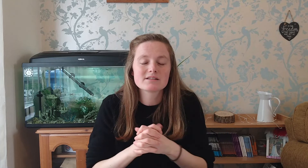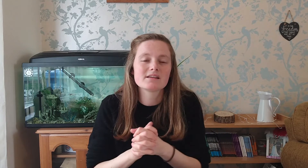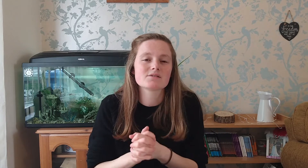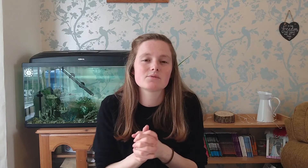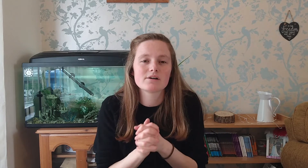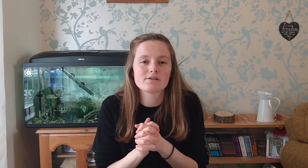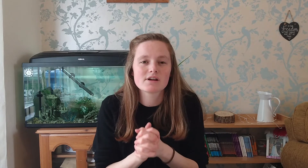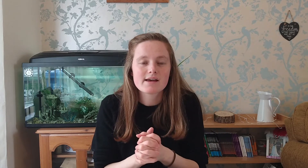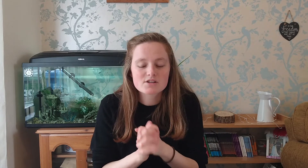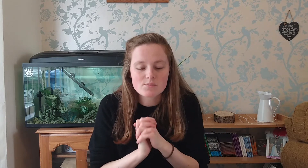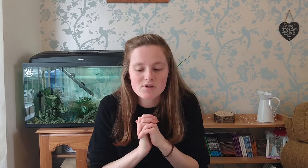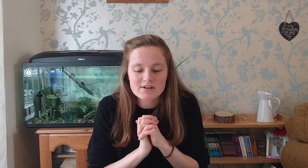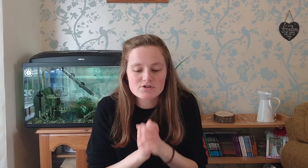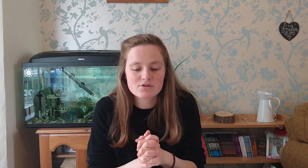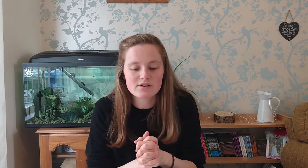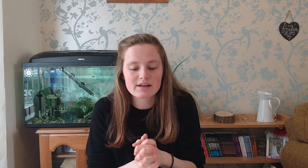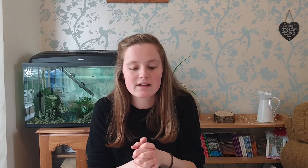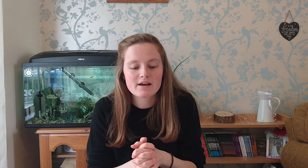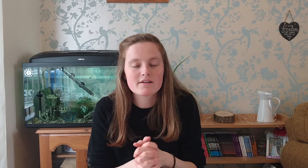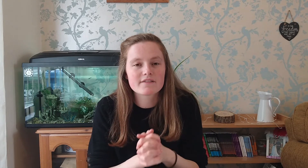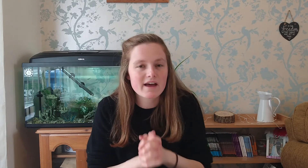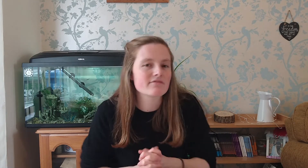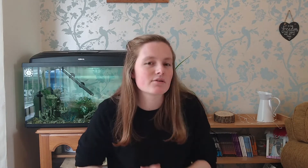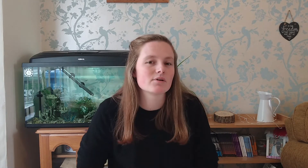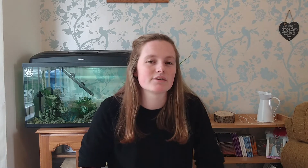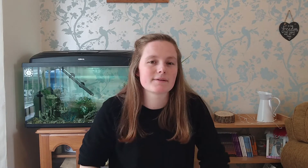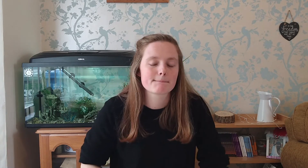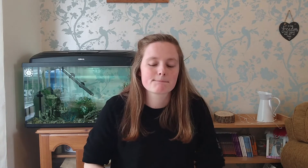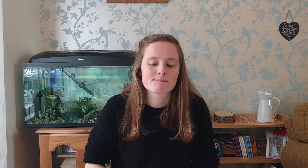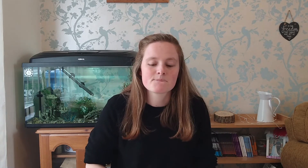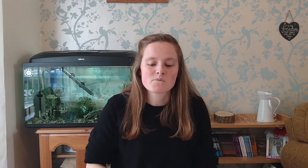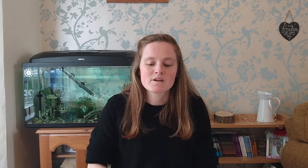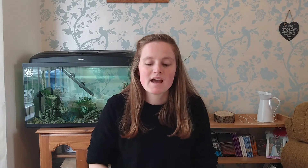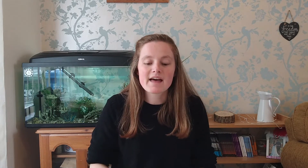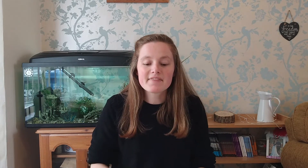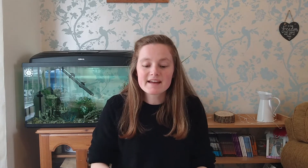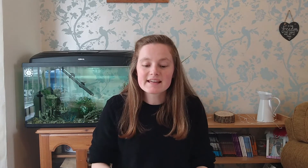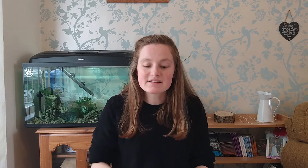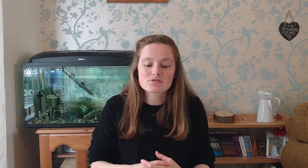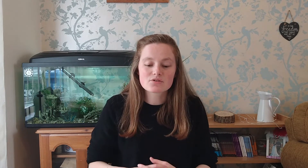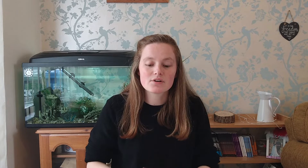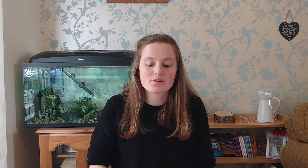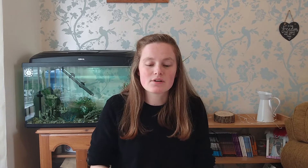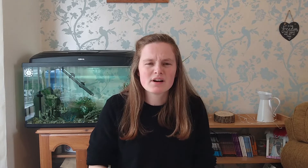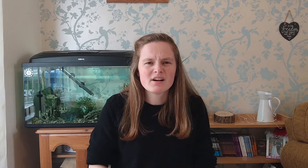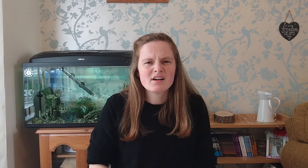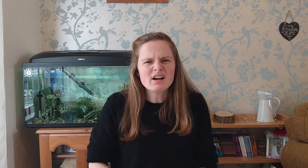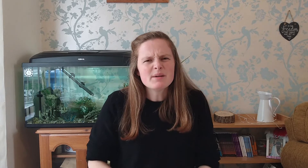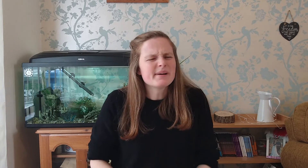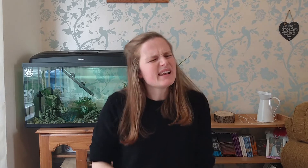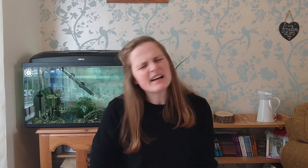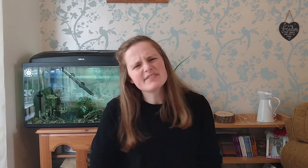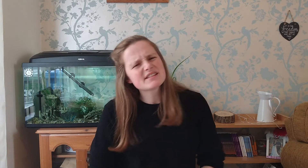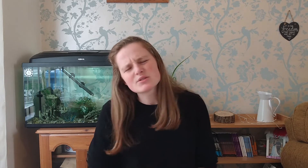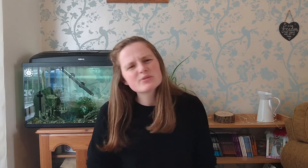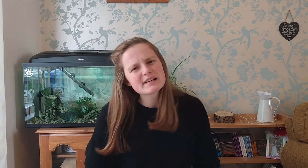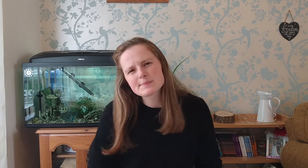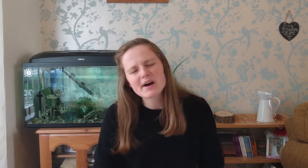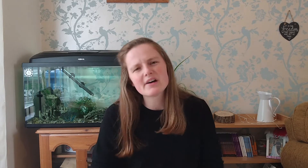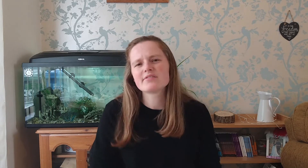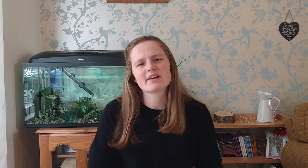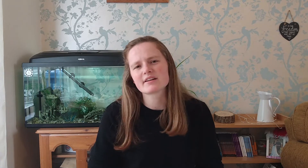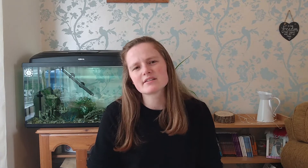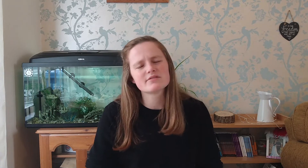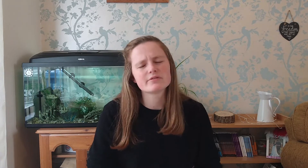come into this world to bring joy for everyone. And that is true. But life isn't